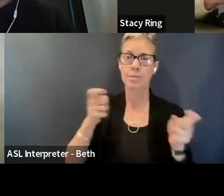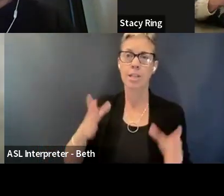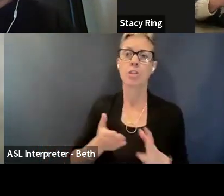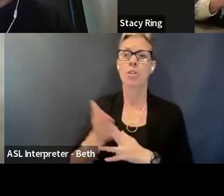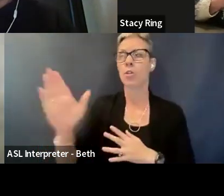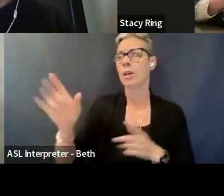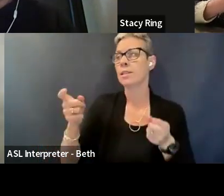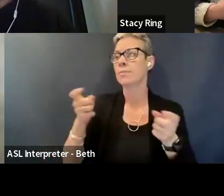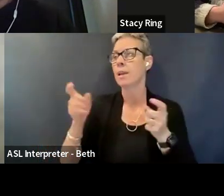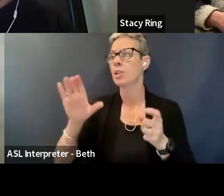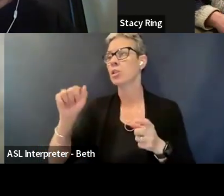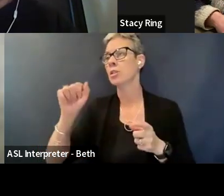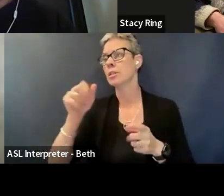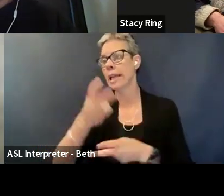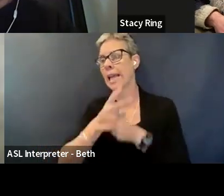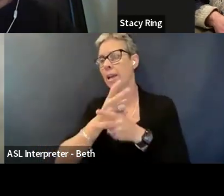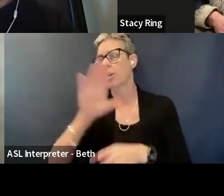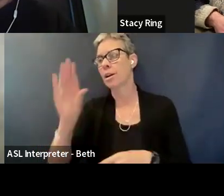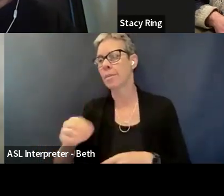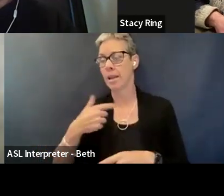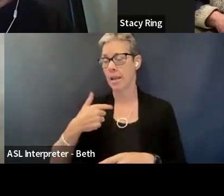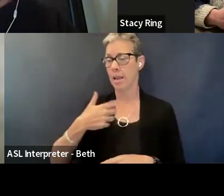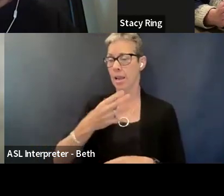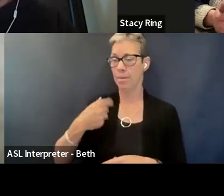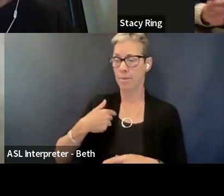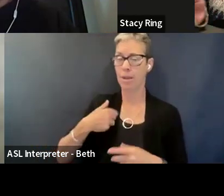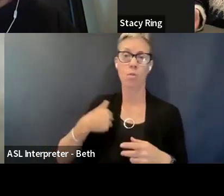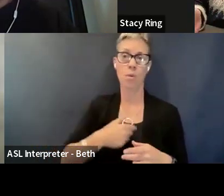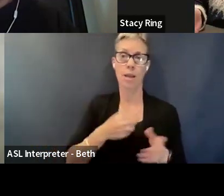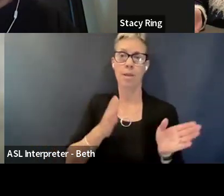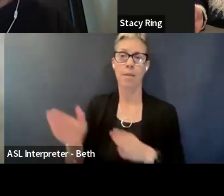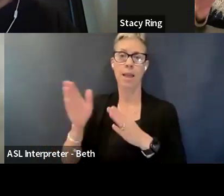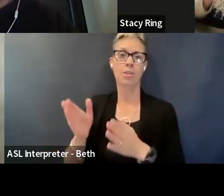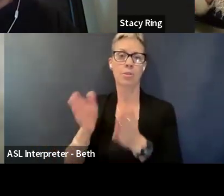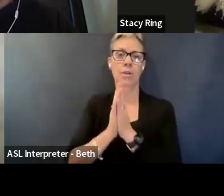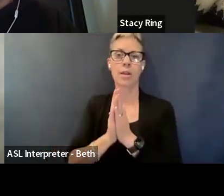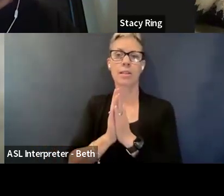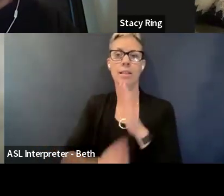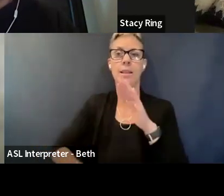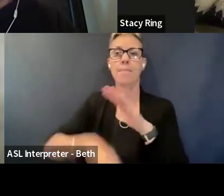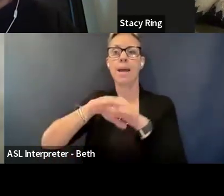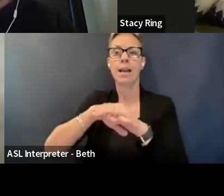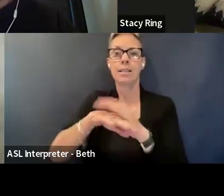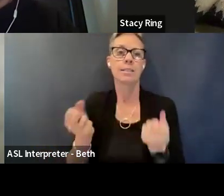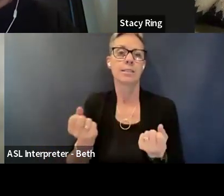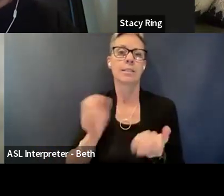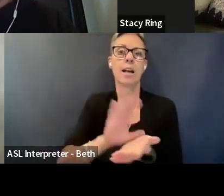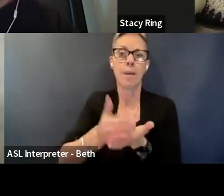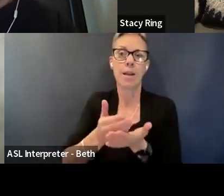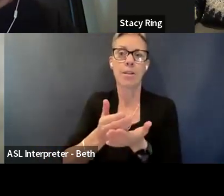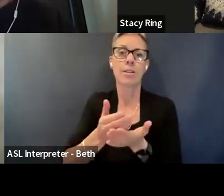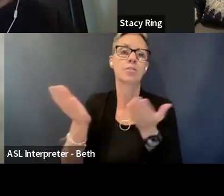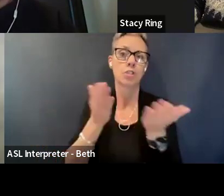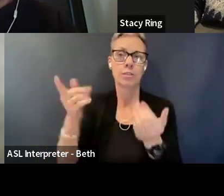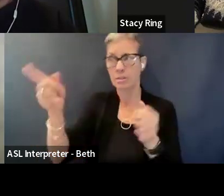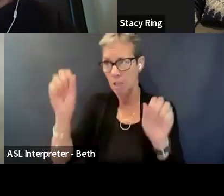company and I had been planning to request the maximum number of service units that he would be eligible